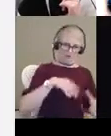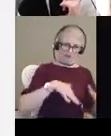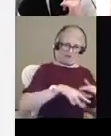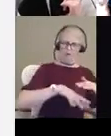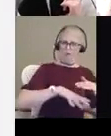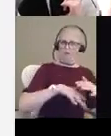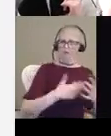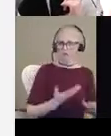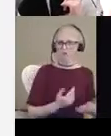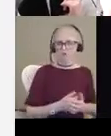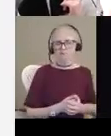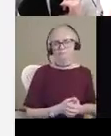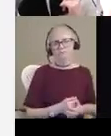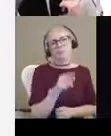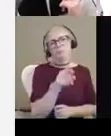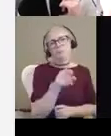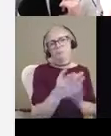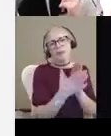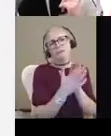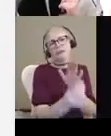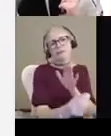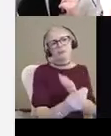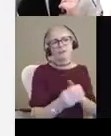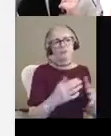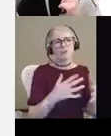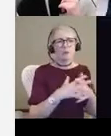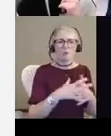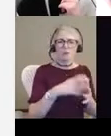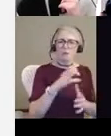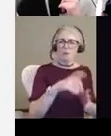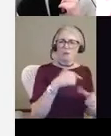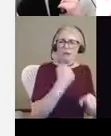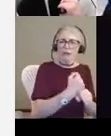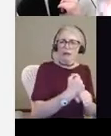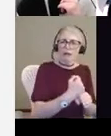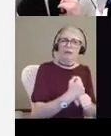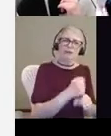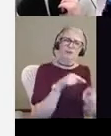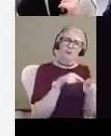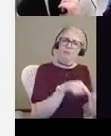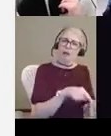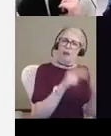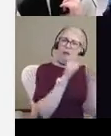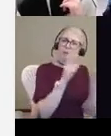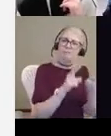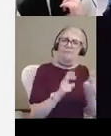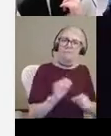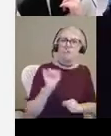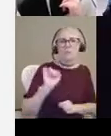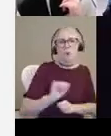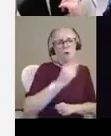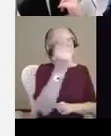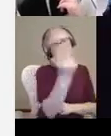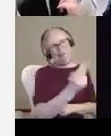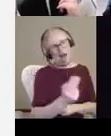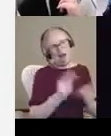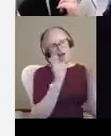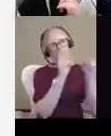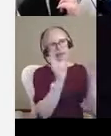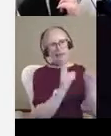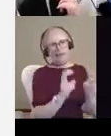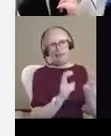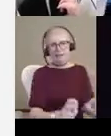screen here is looking at WCAG compliant themes. So if you have a range of design themes for your in the tool,